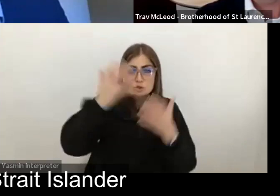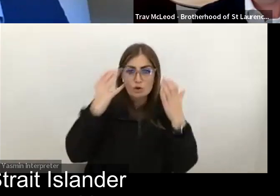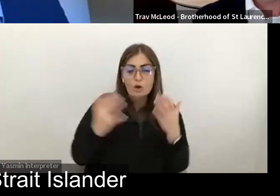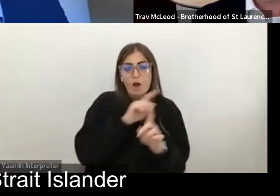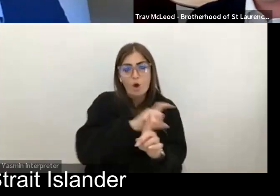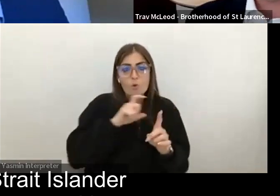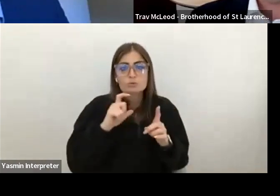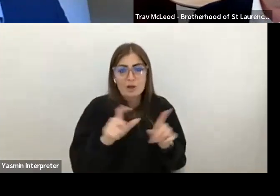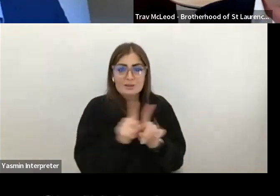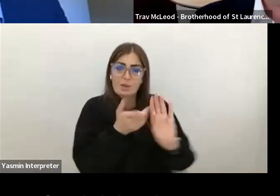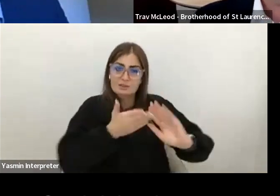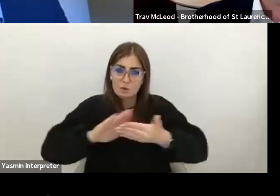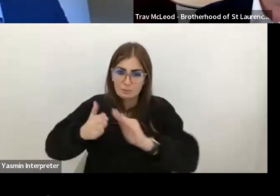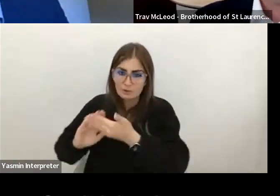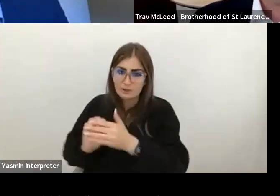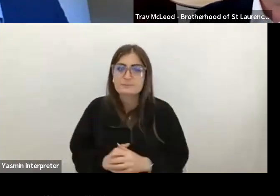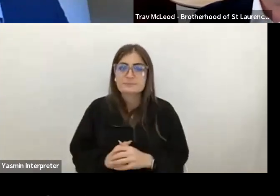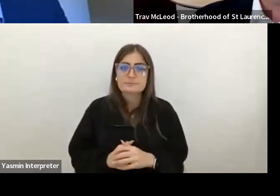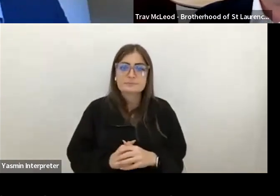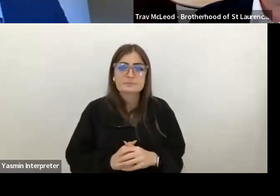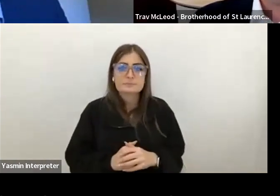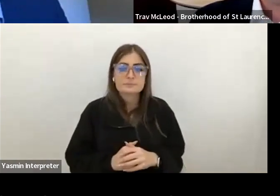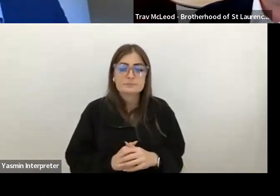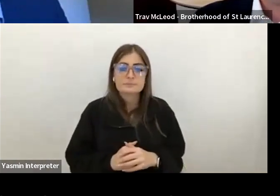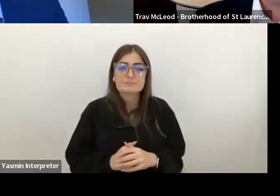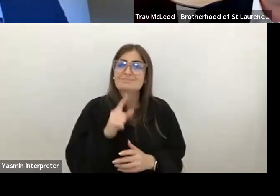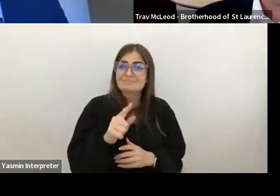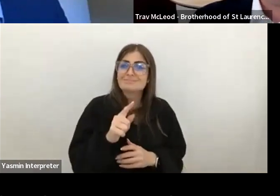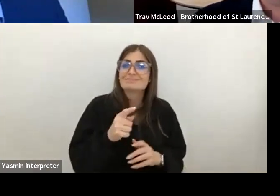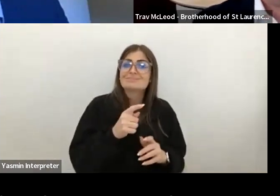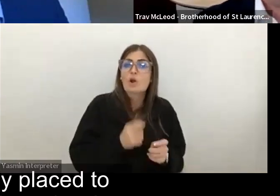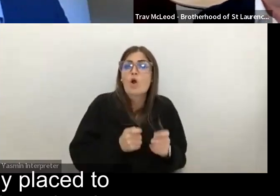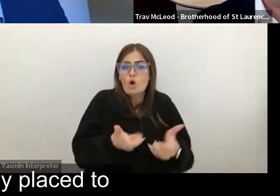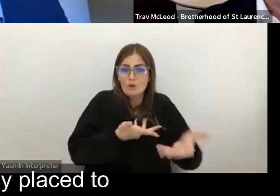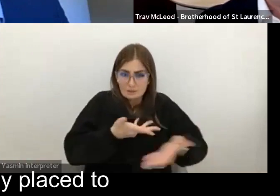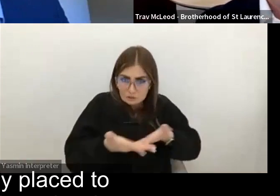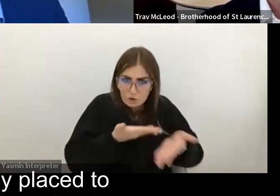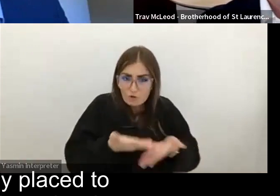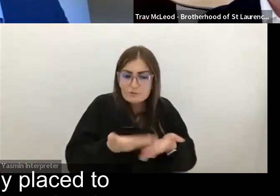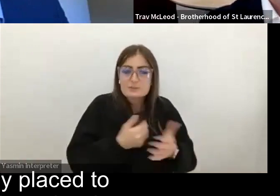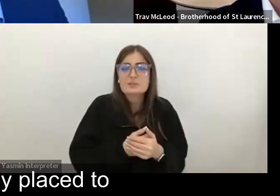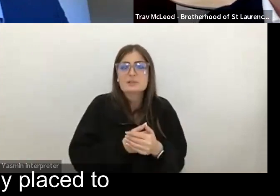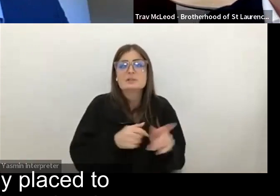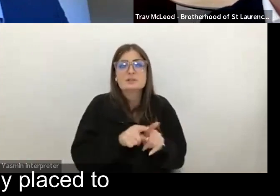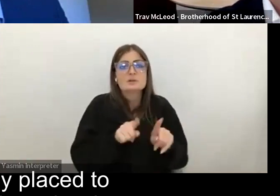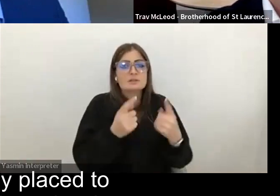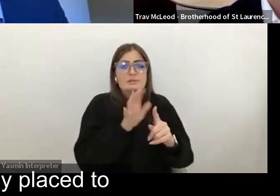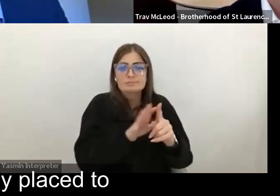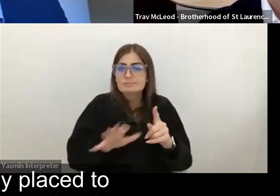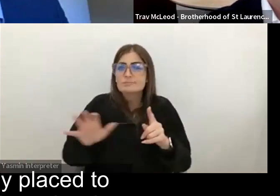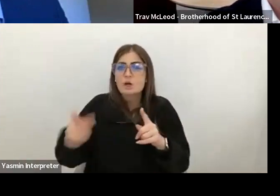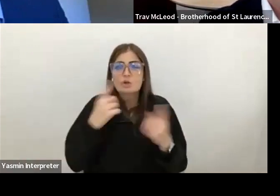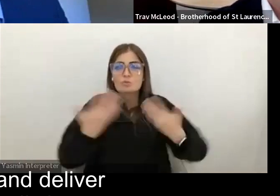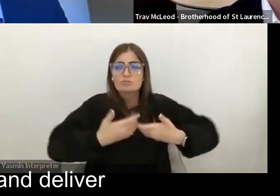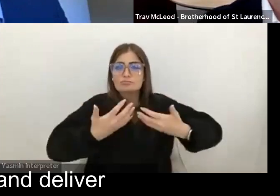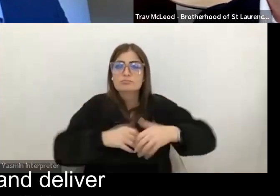and communities. Aboriginal and Torres Strait Islander community-controlled early years services are uniquely placed to break down those